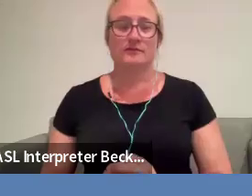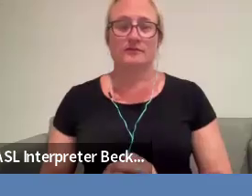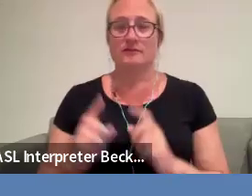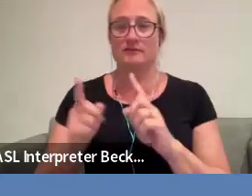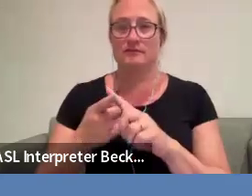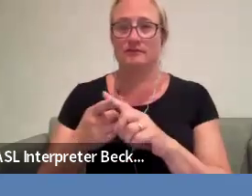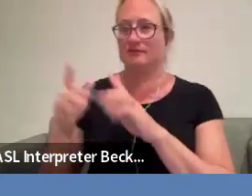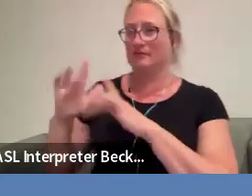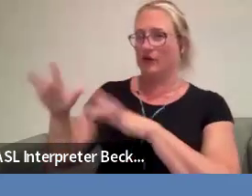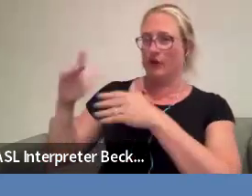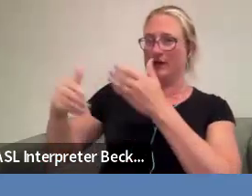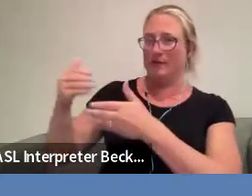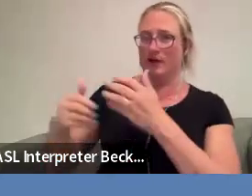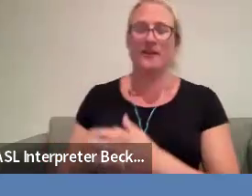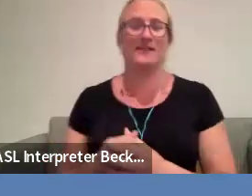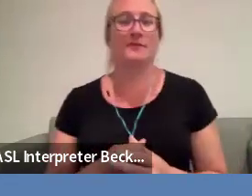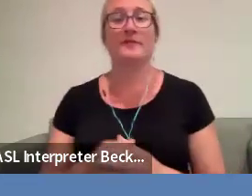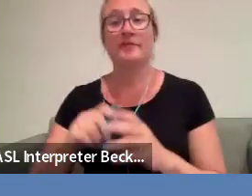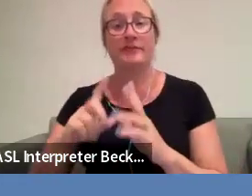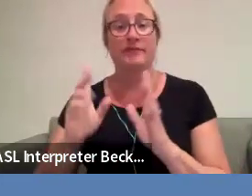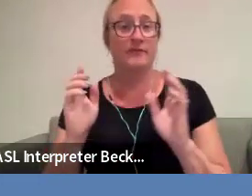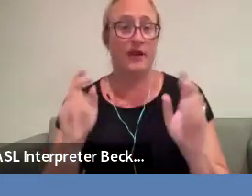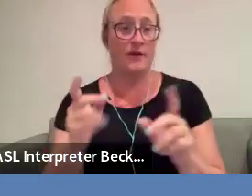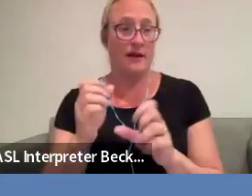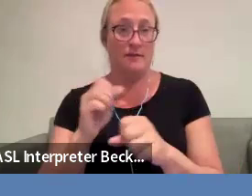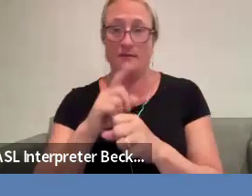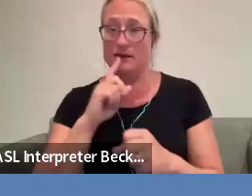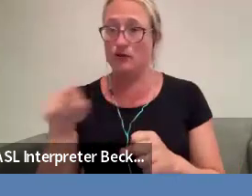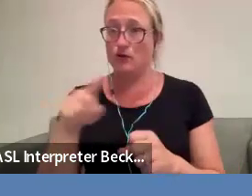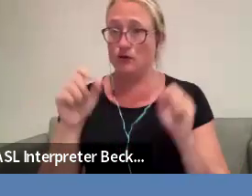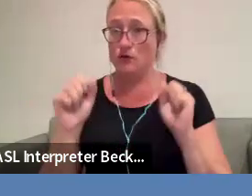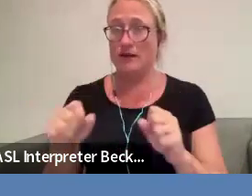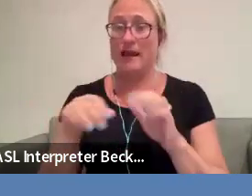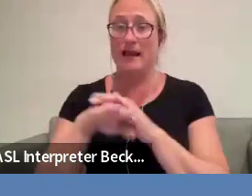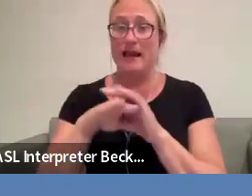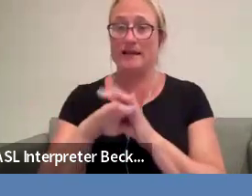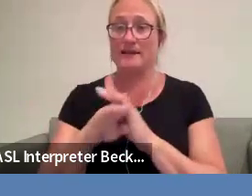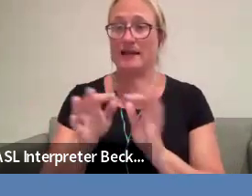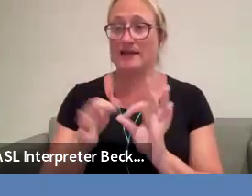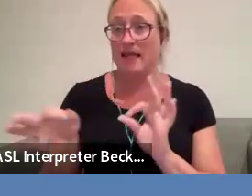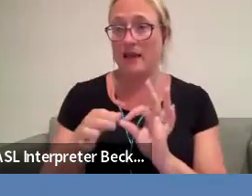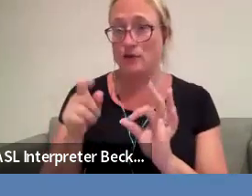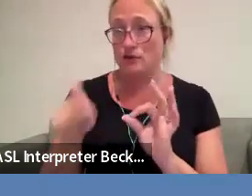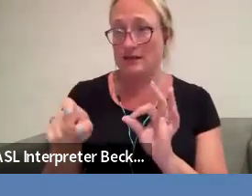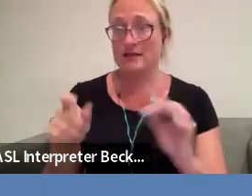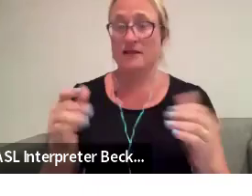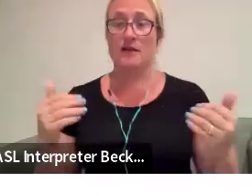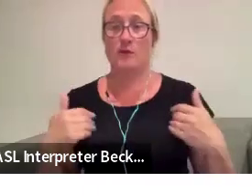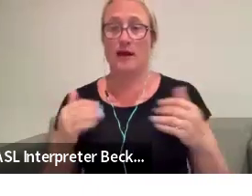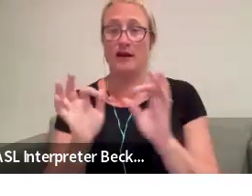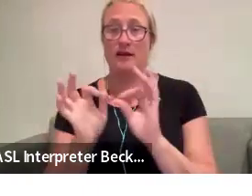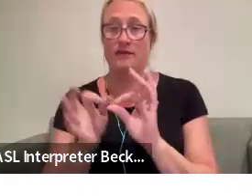We just want to make sure that everyone has access to interpretation services. We have this